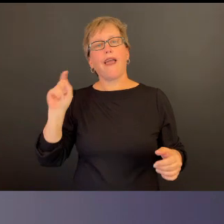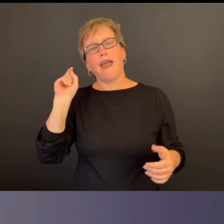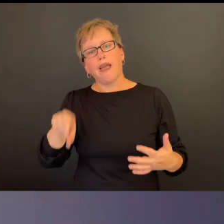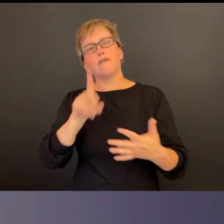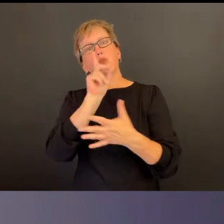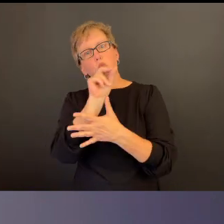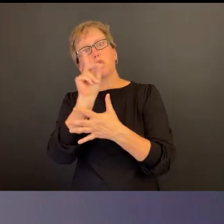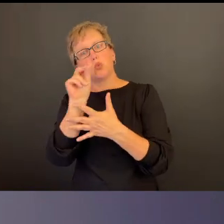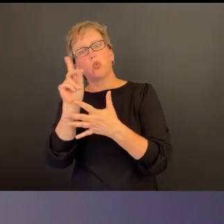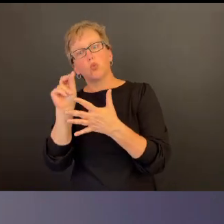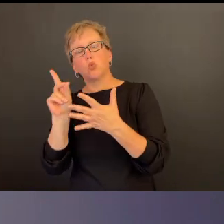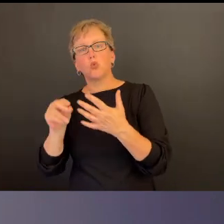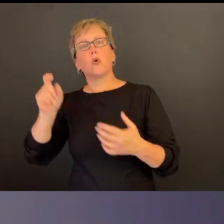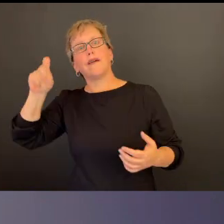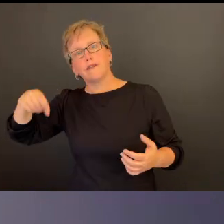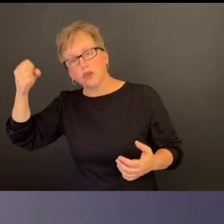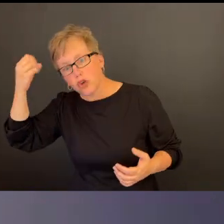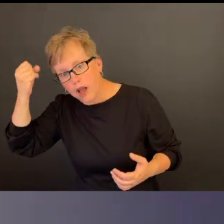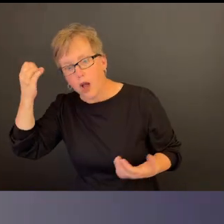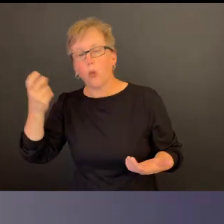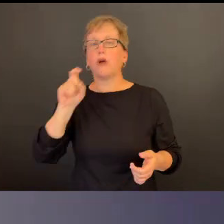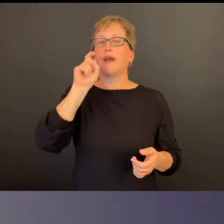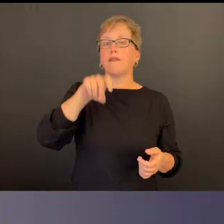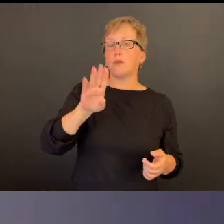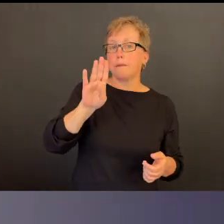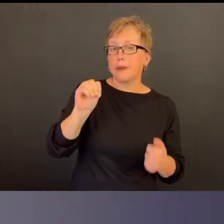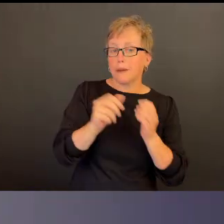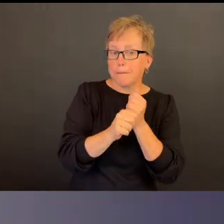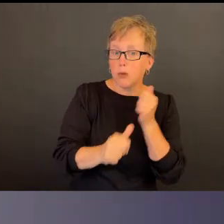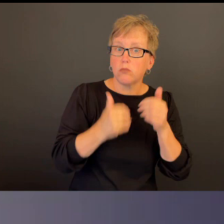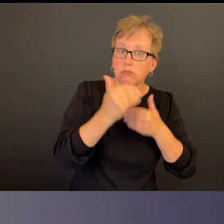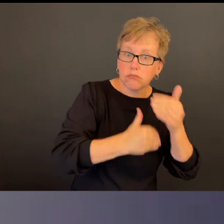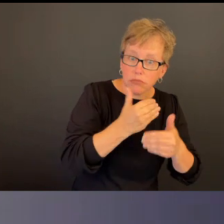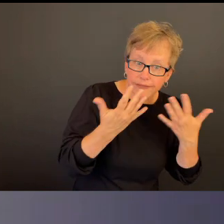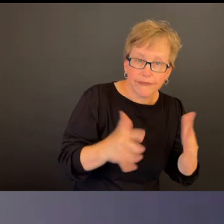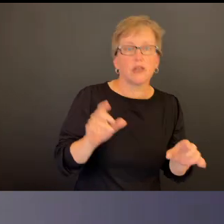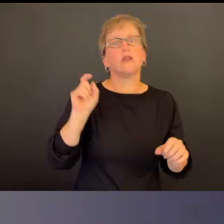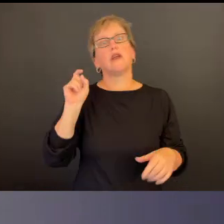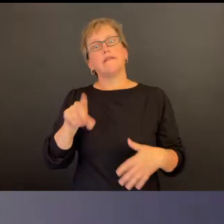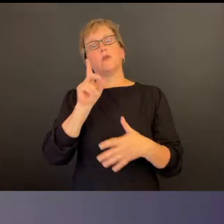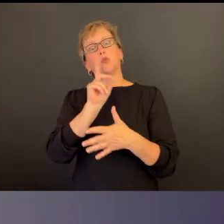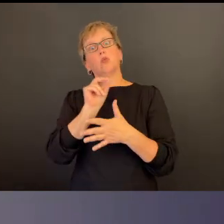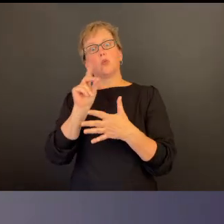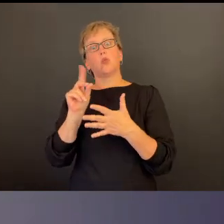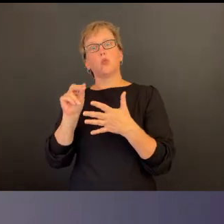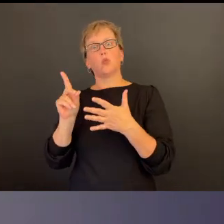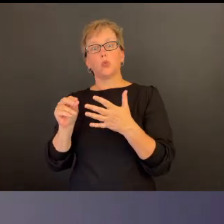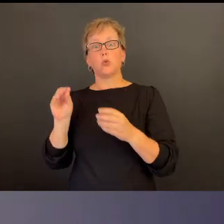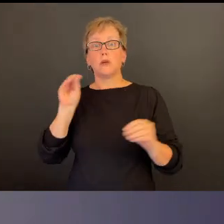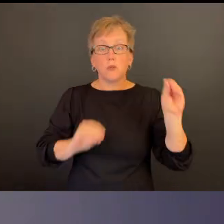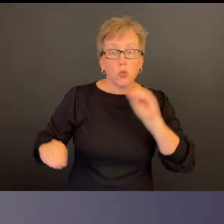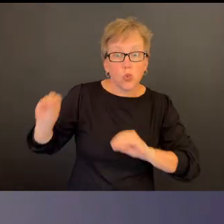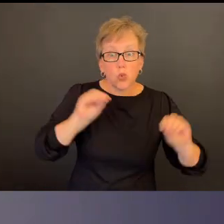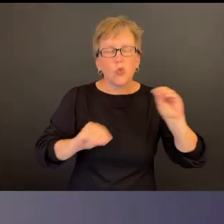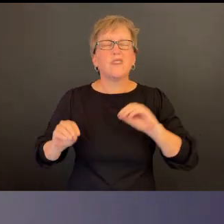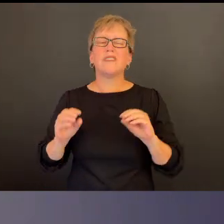given up range of motion time because I have so many other things I have to do. I have to cath, I have to shower, I have to do my bowel program, and there's just not